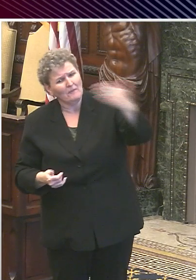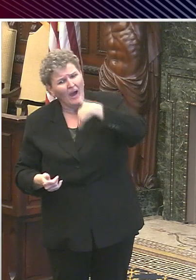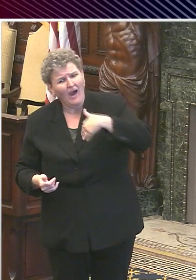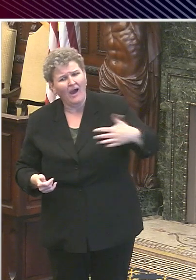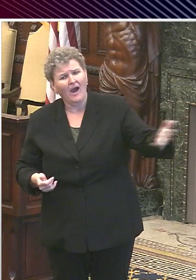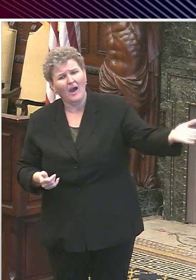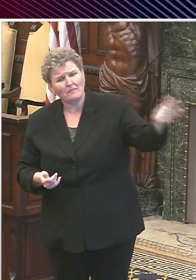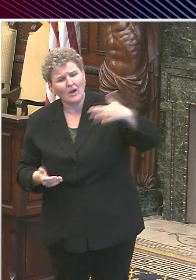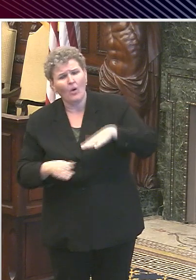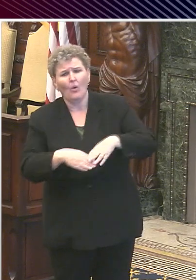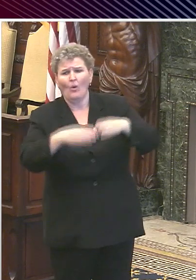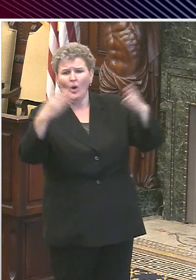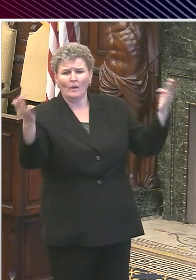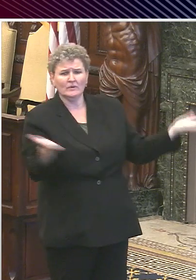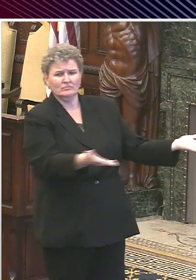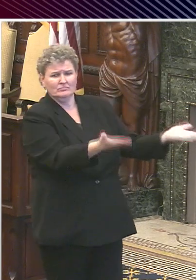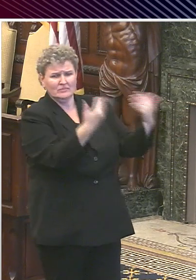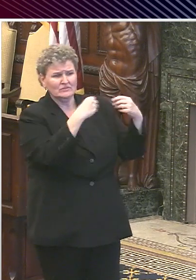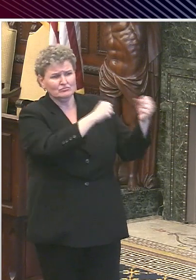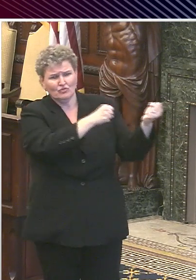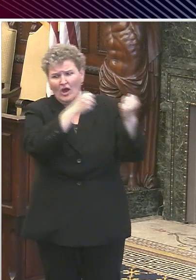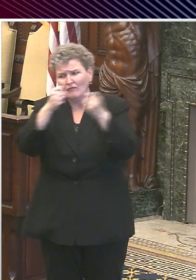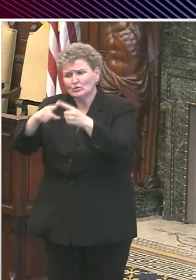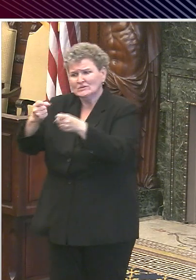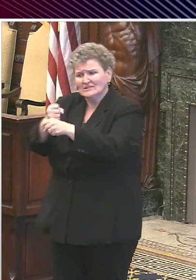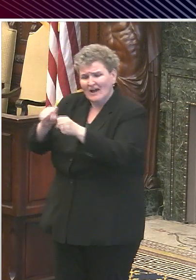to transport them to a safe place.